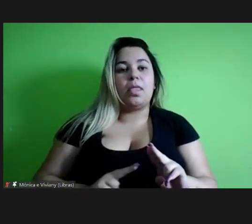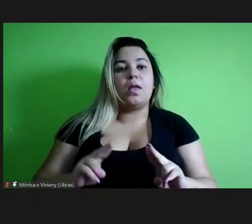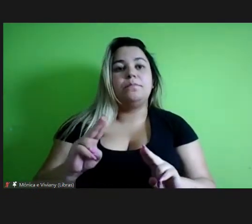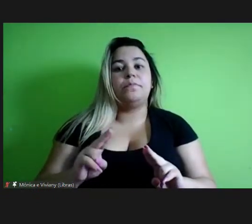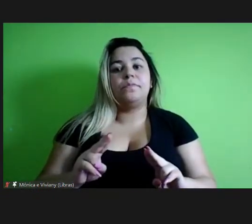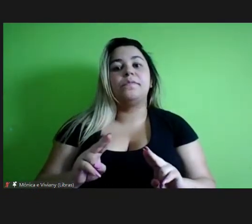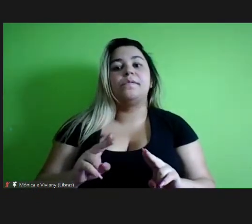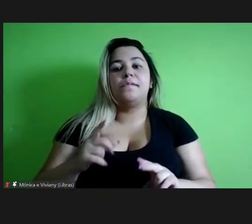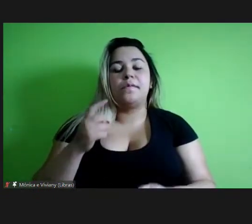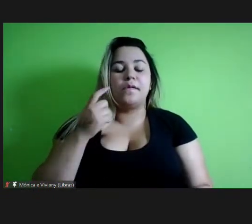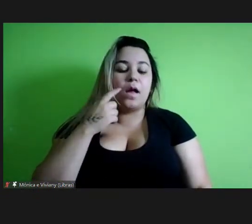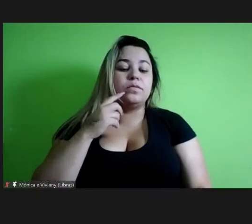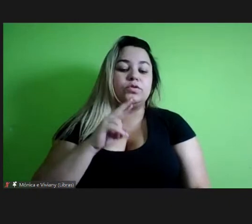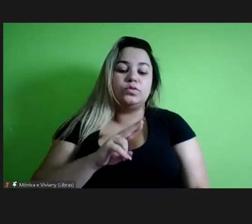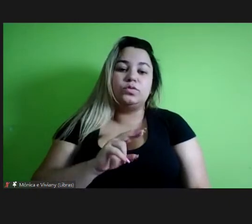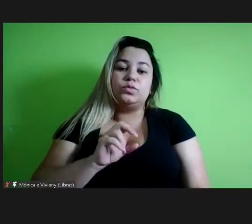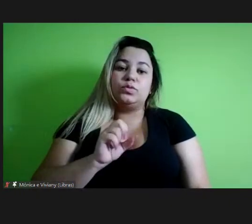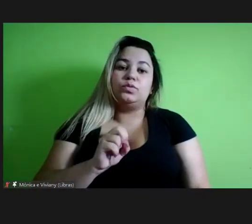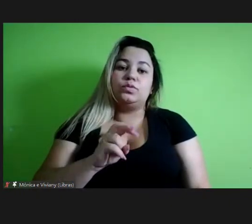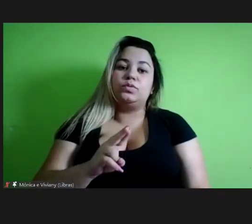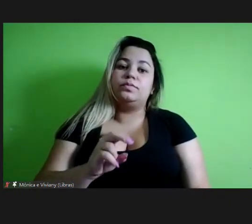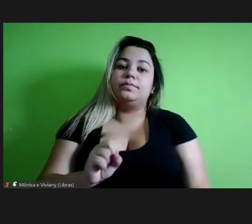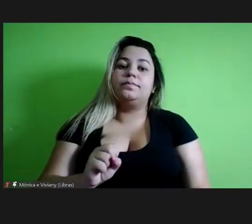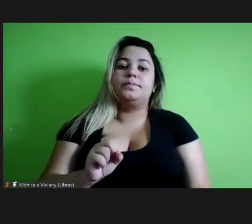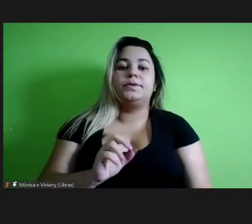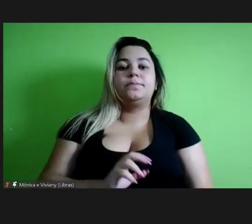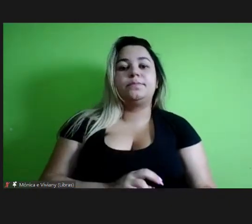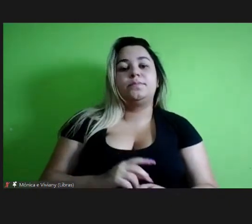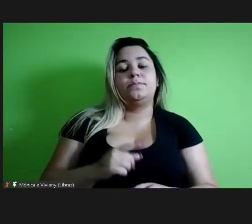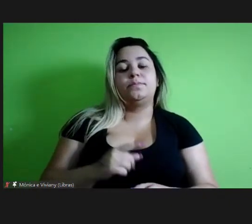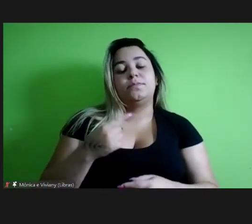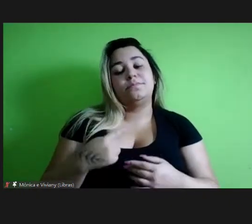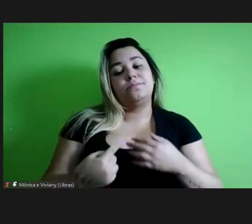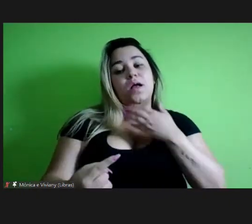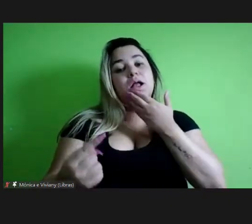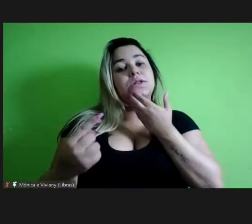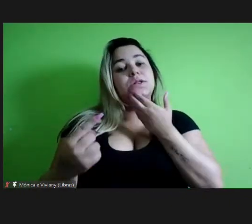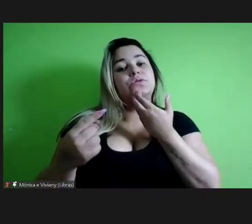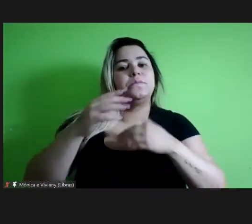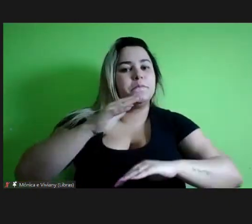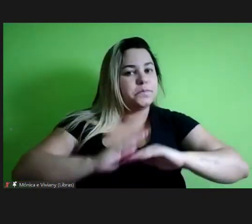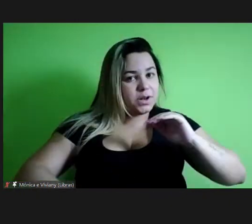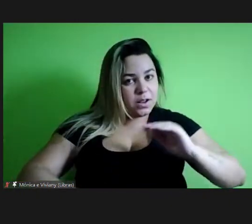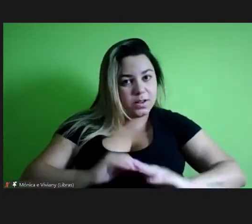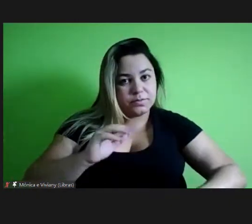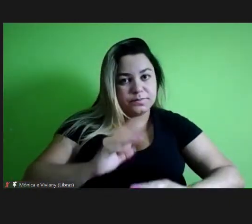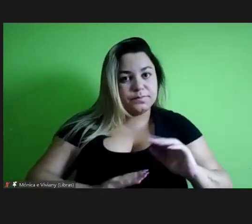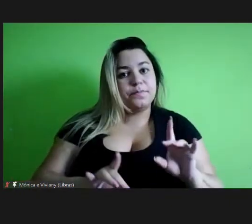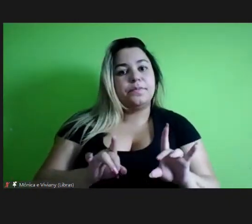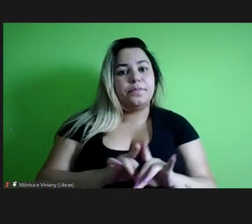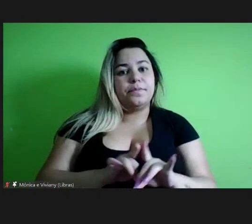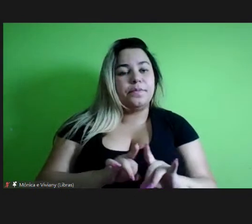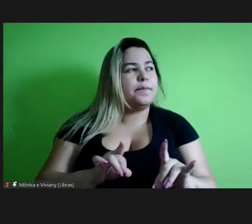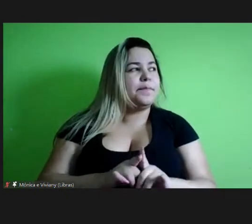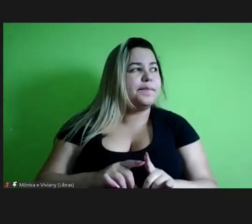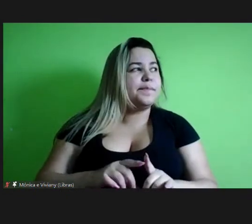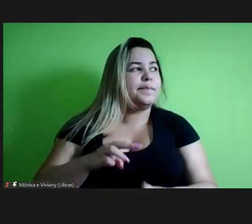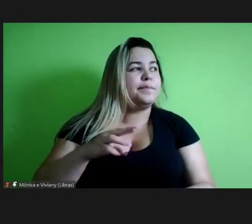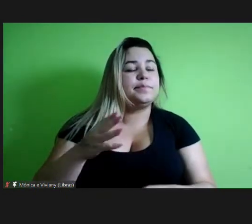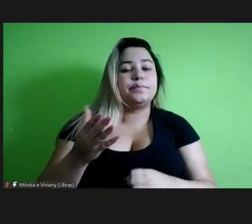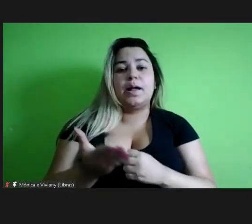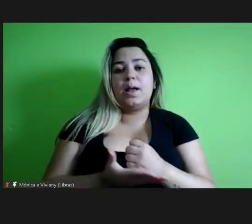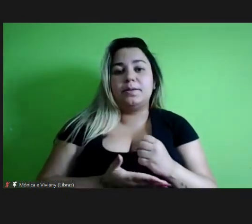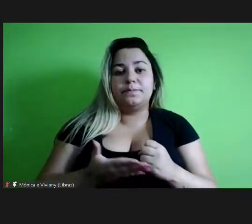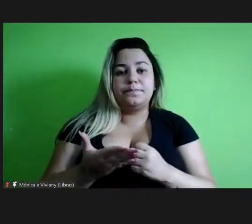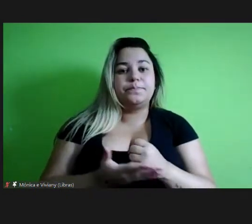in SUS, not only the primary healthcare, but as SUS as a whole. These parts are so far from